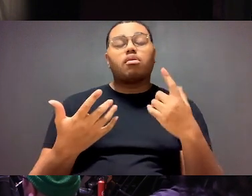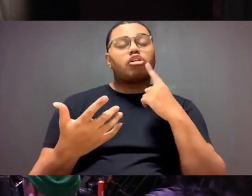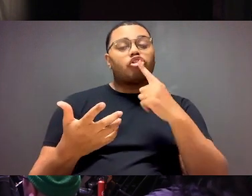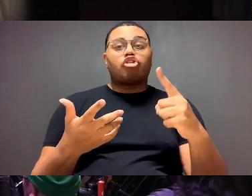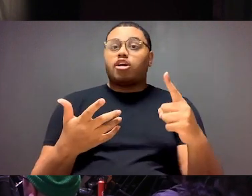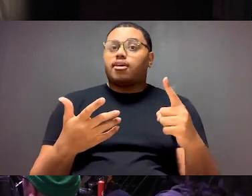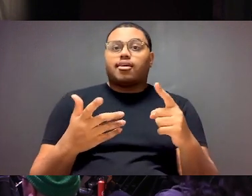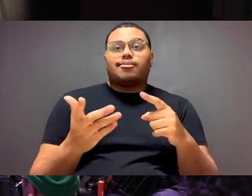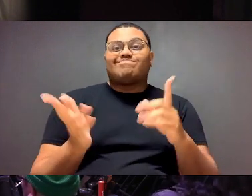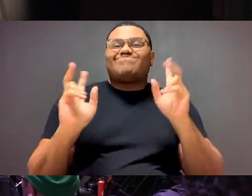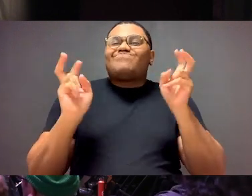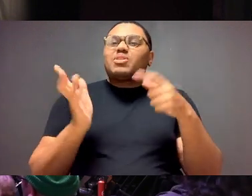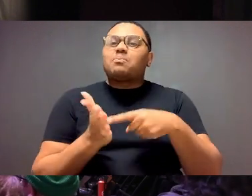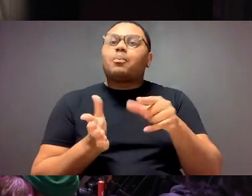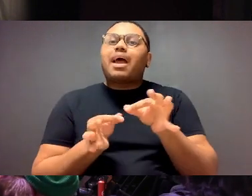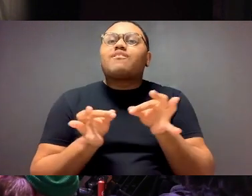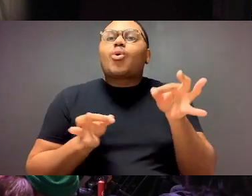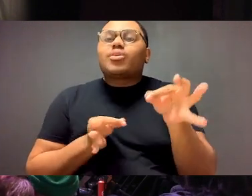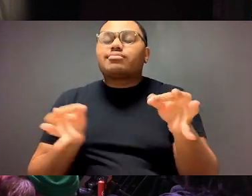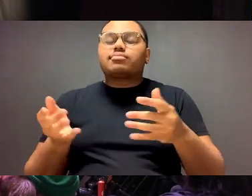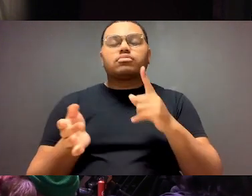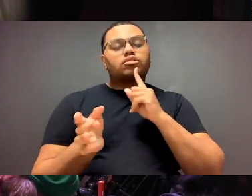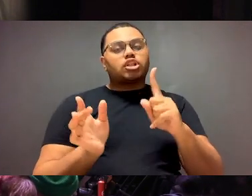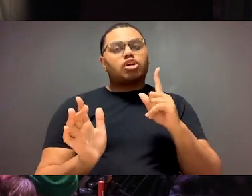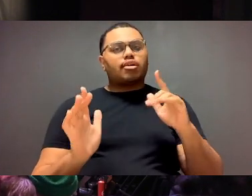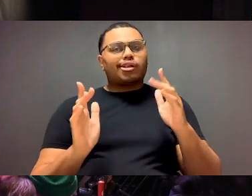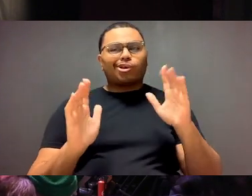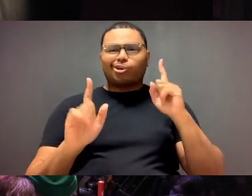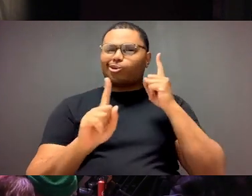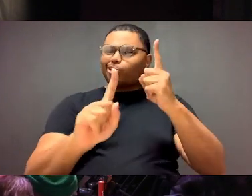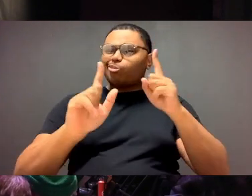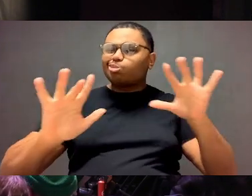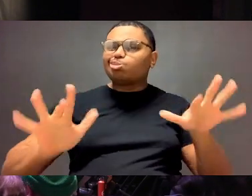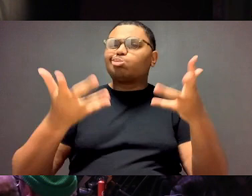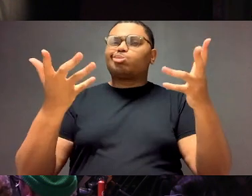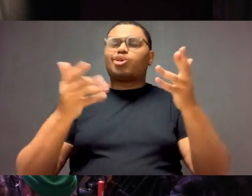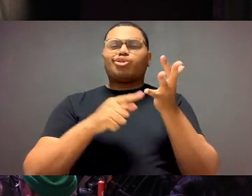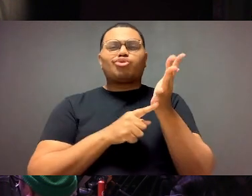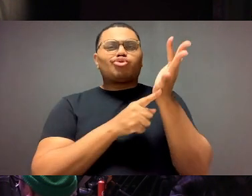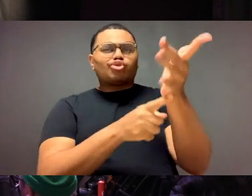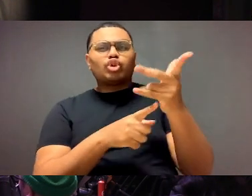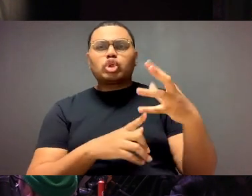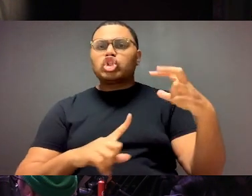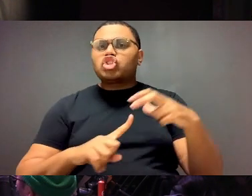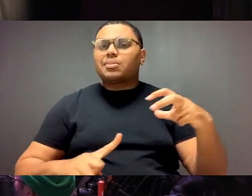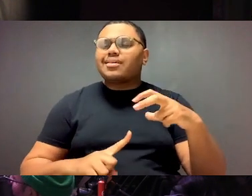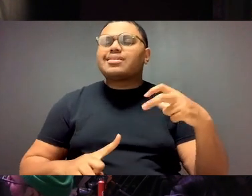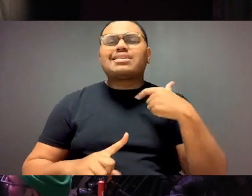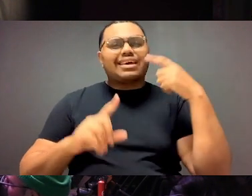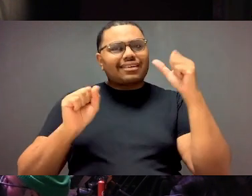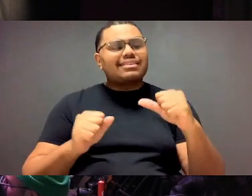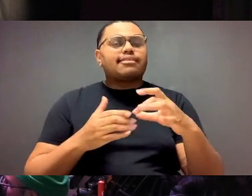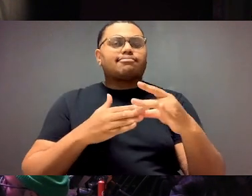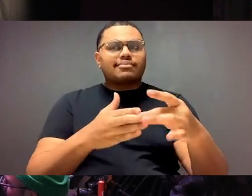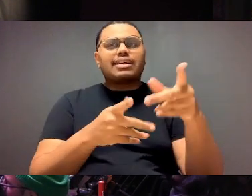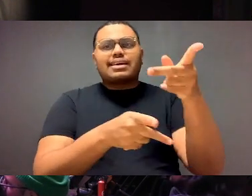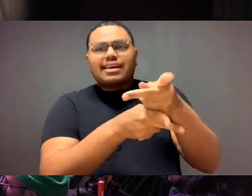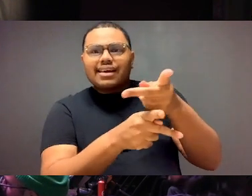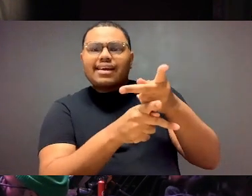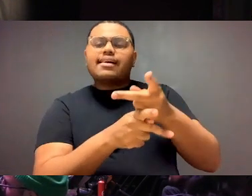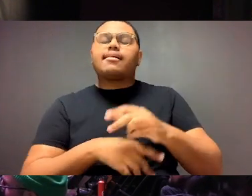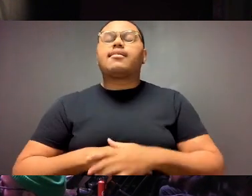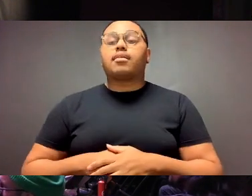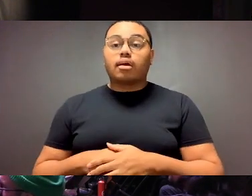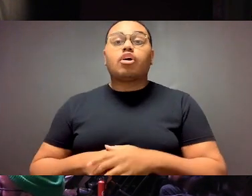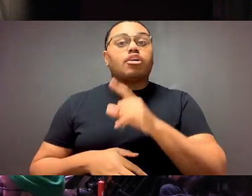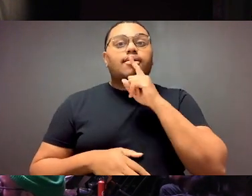steward a process for future champions so that they would feel as included and taken care of as I did then. So I'm really grateful to have had the